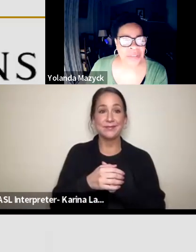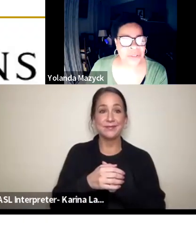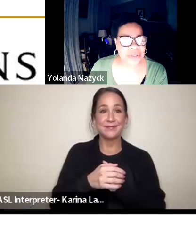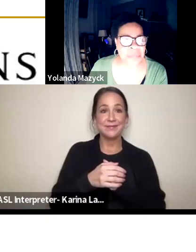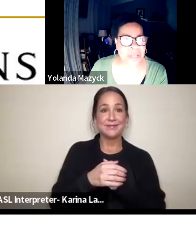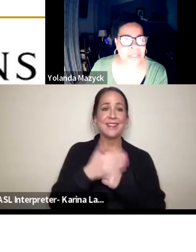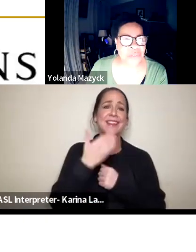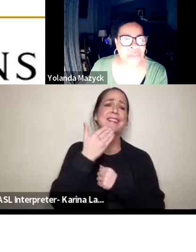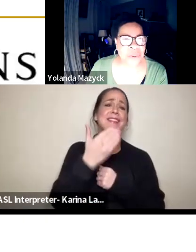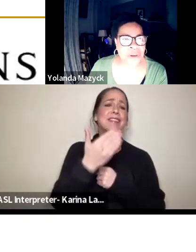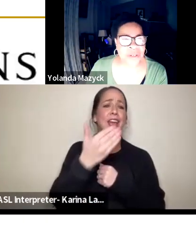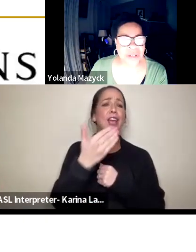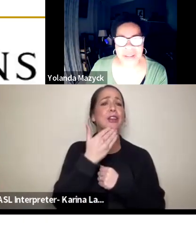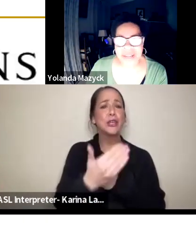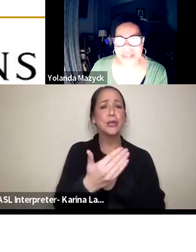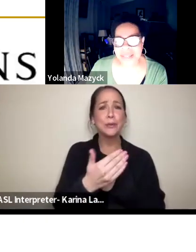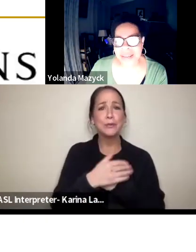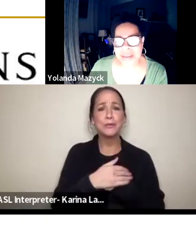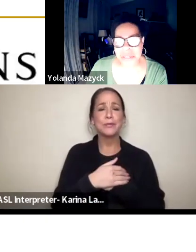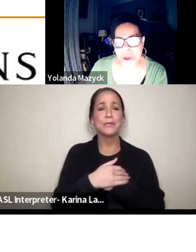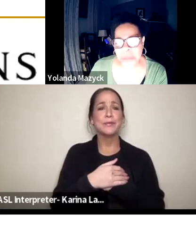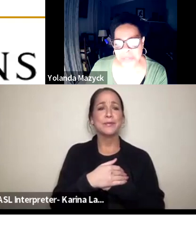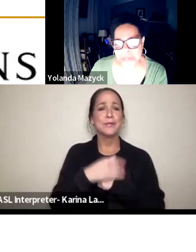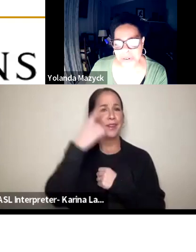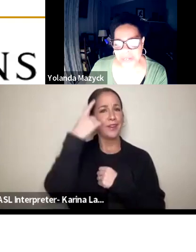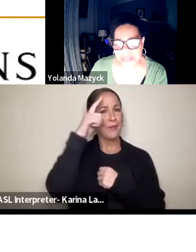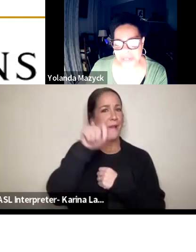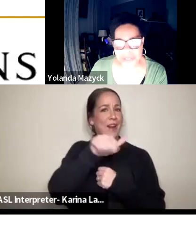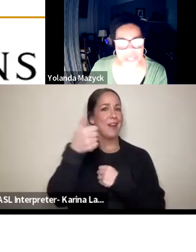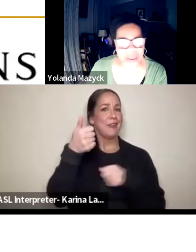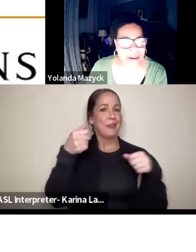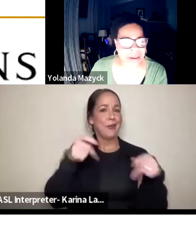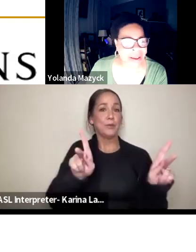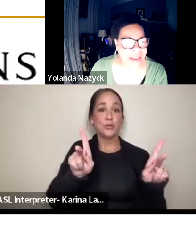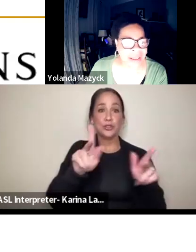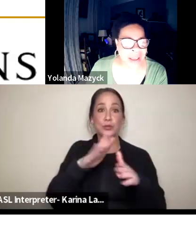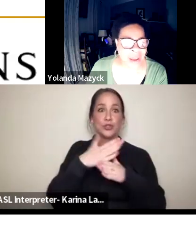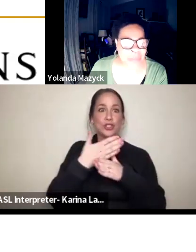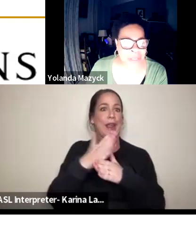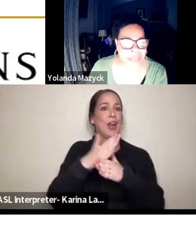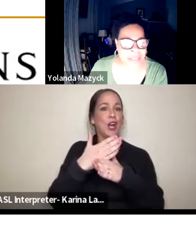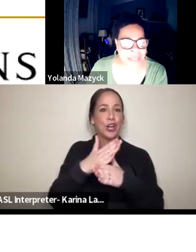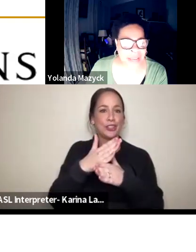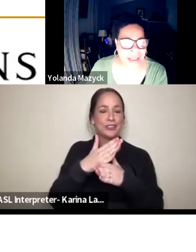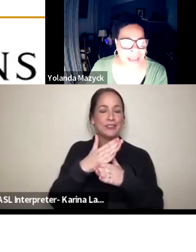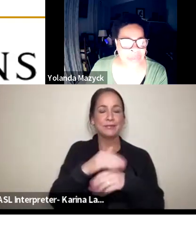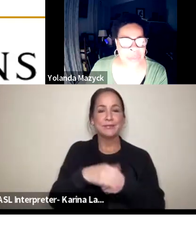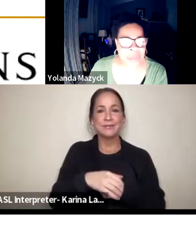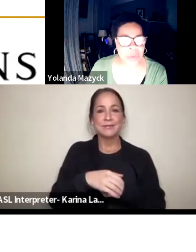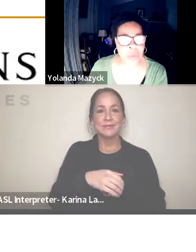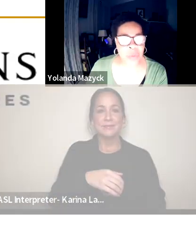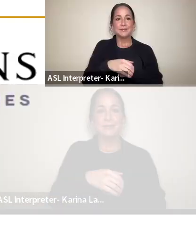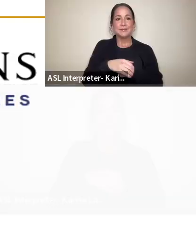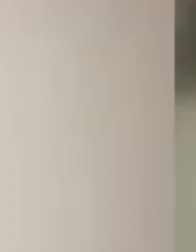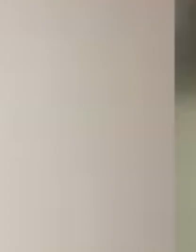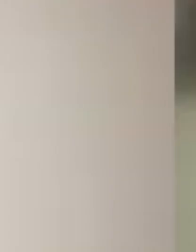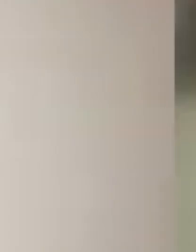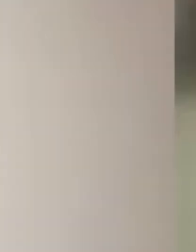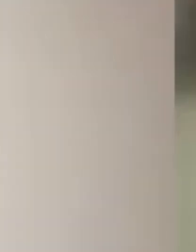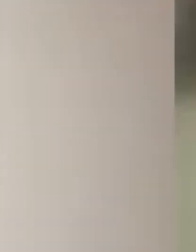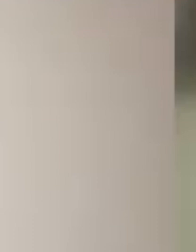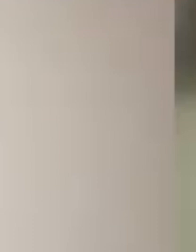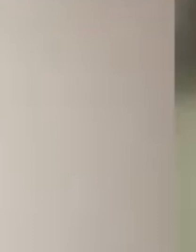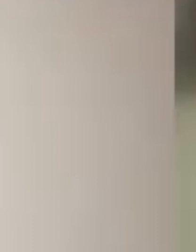So thank you so much for yet another opportunity to share. This is, I have to admit, one of